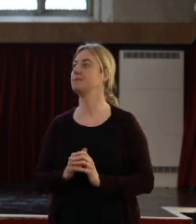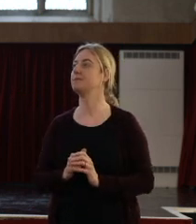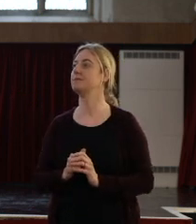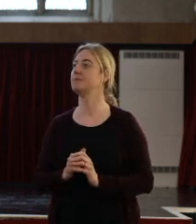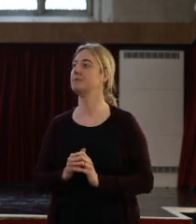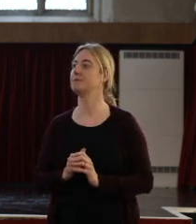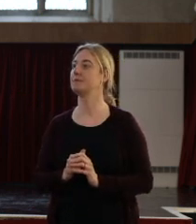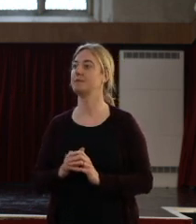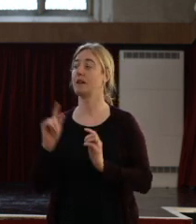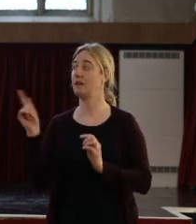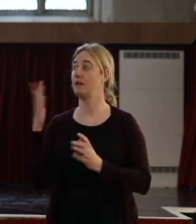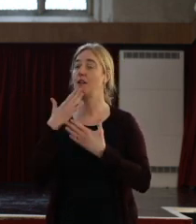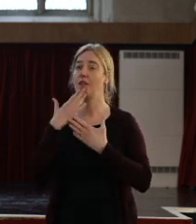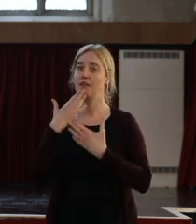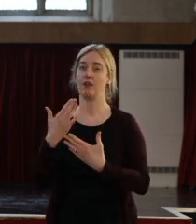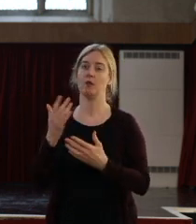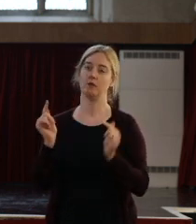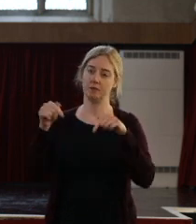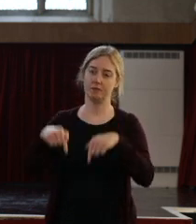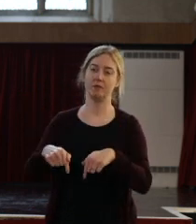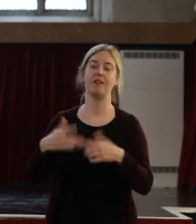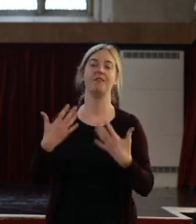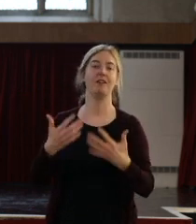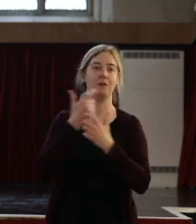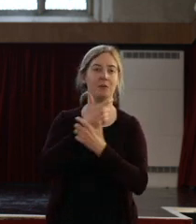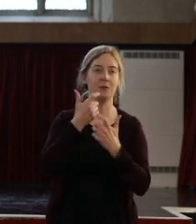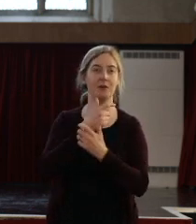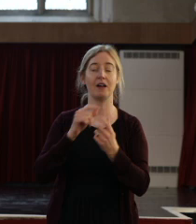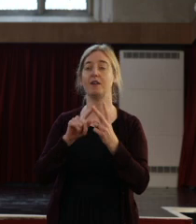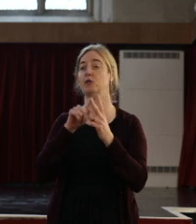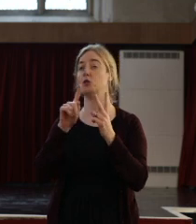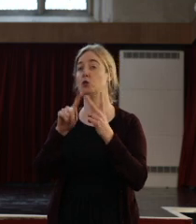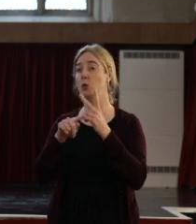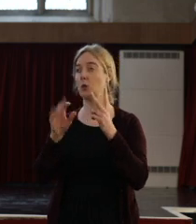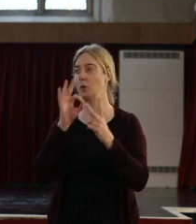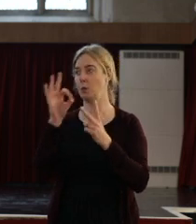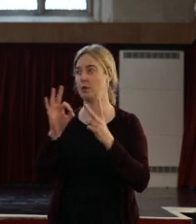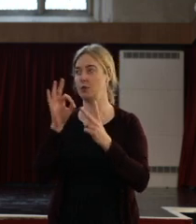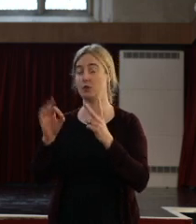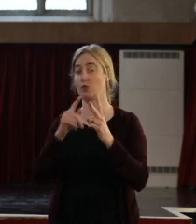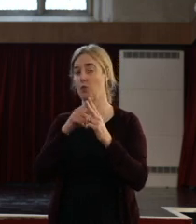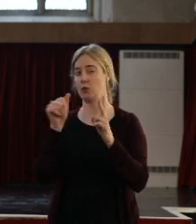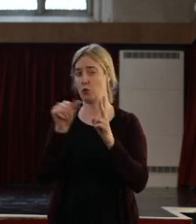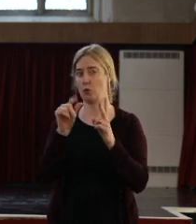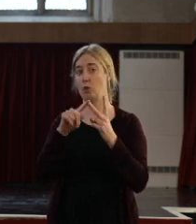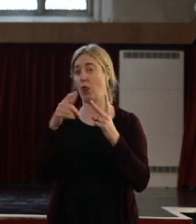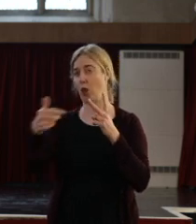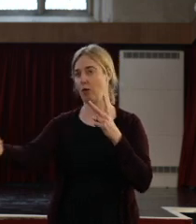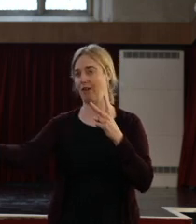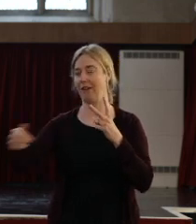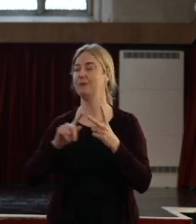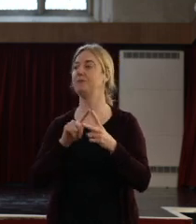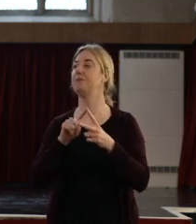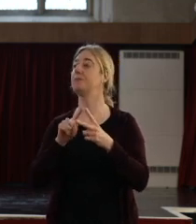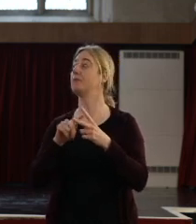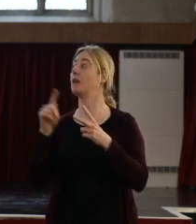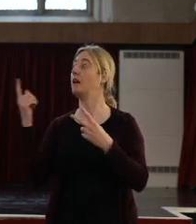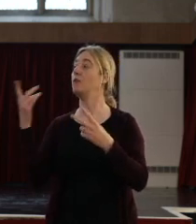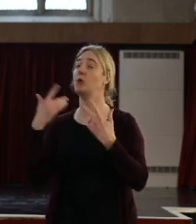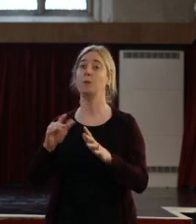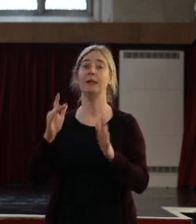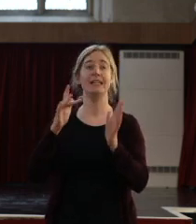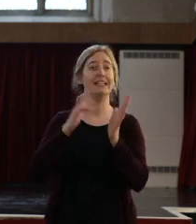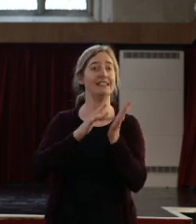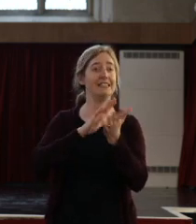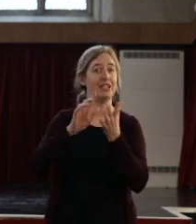First of all, thank you so much. Very amusing. 2 questions, one shorter than the other. Have you ever been in City Hall?